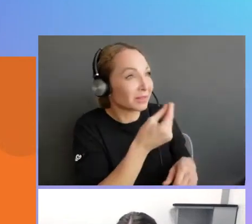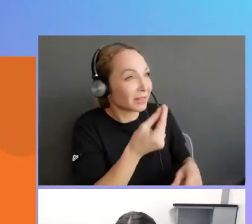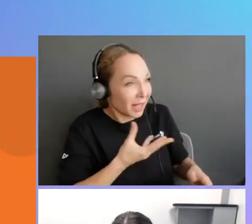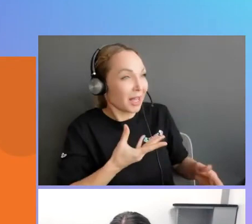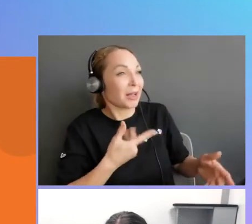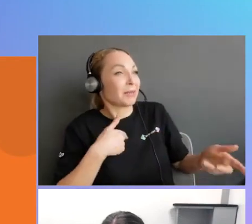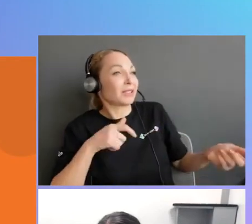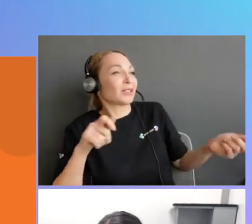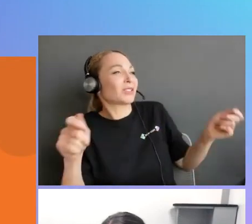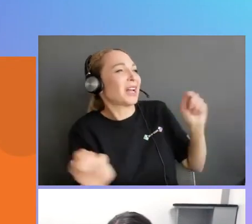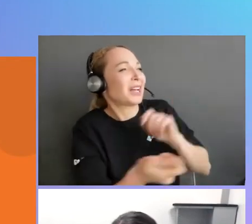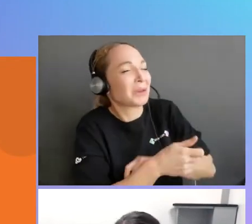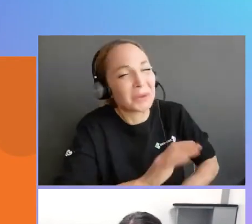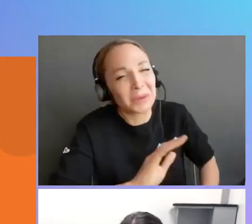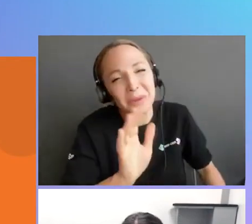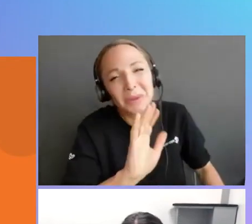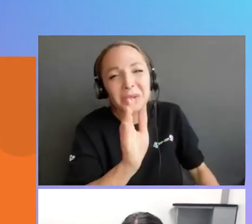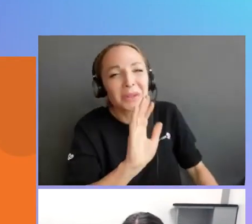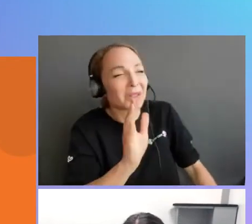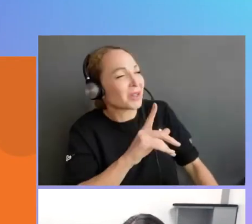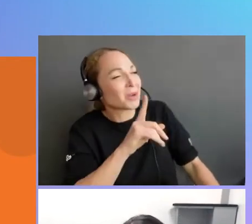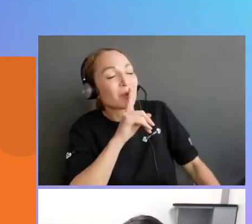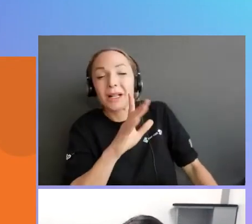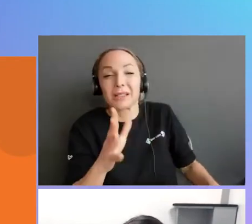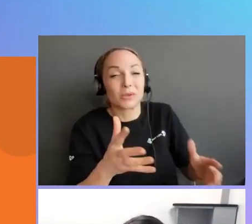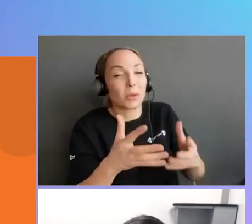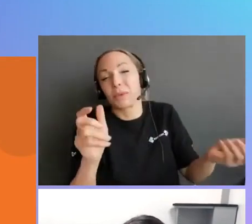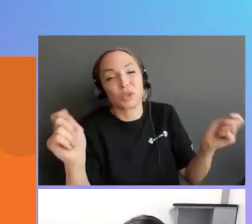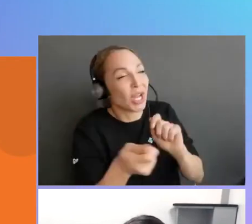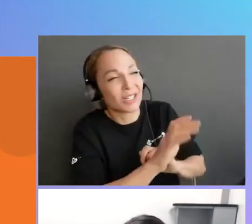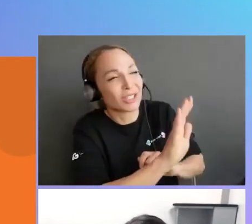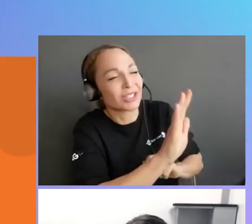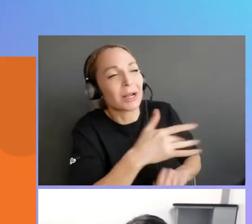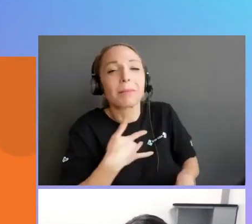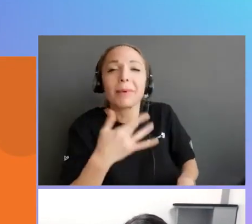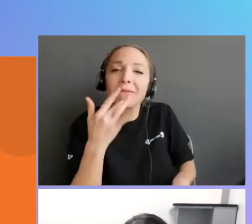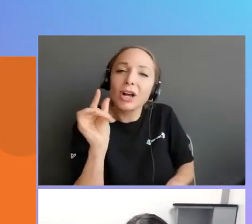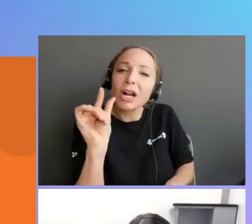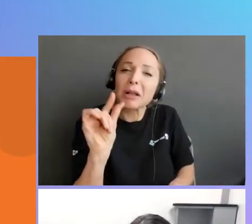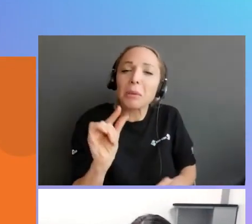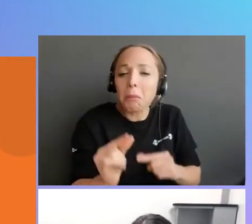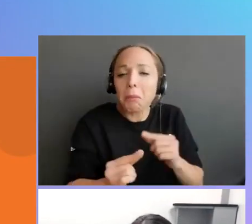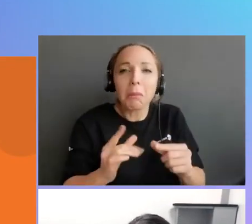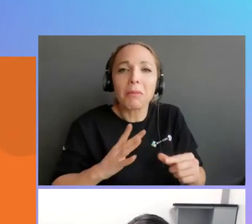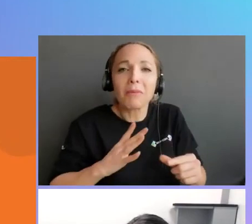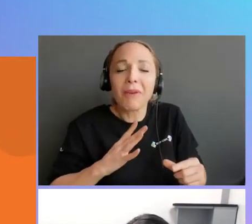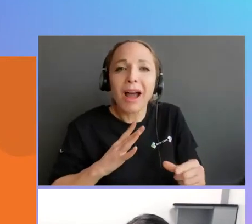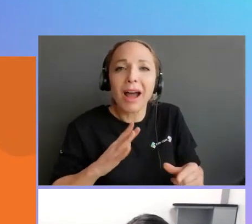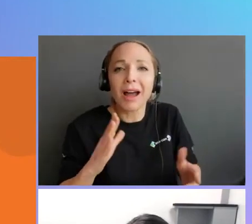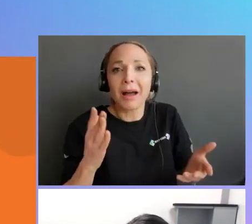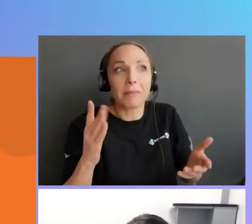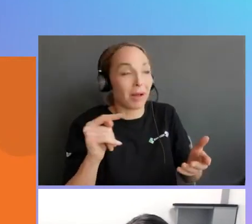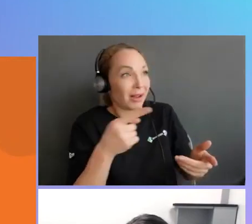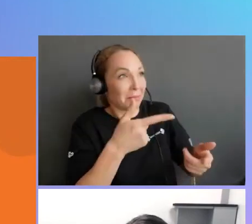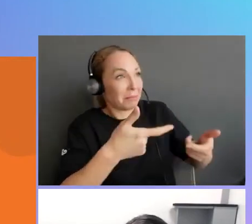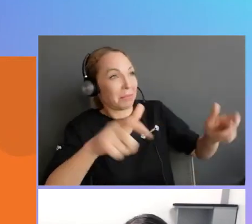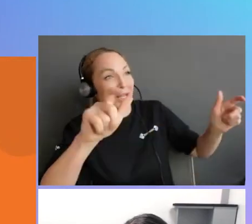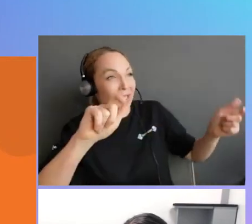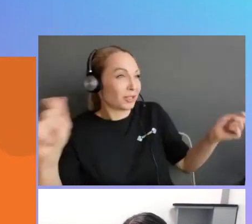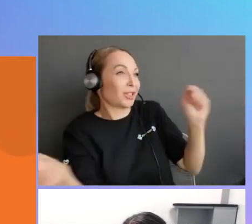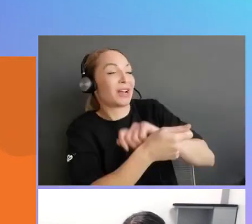swings in our practice instead of tiny course corrections. So what are the benefits of plus